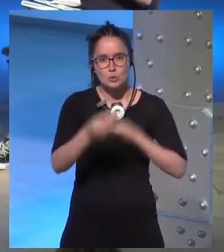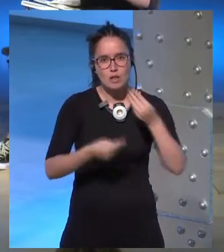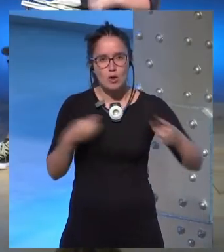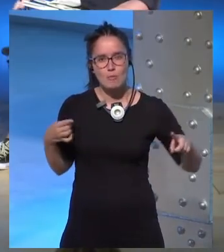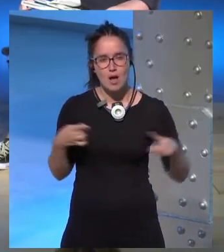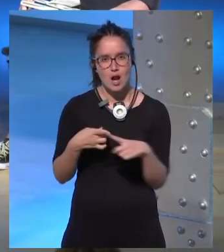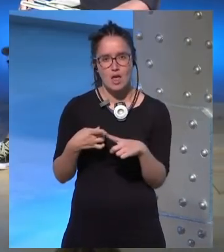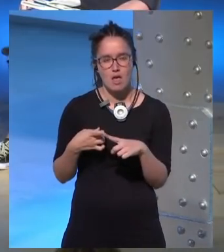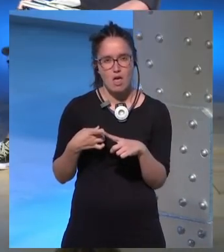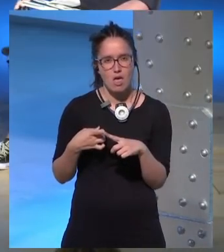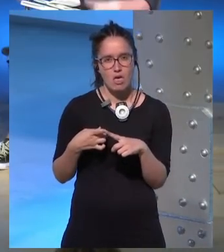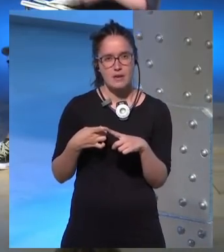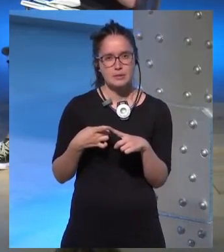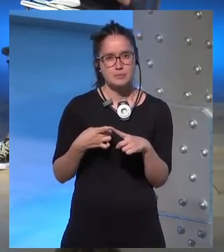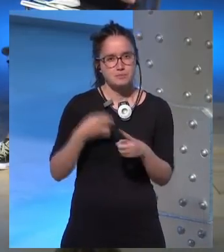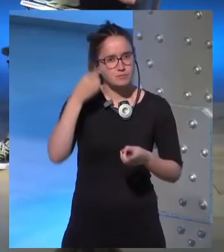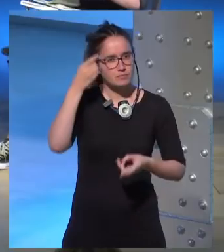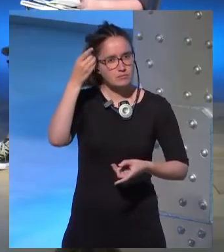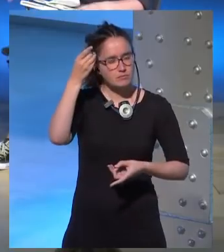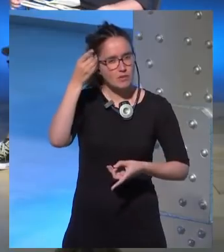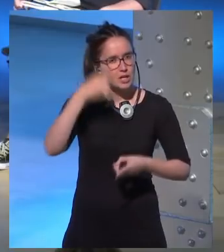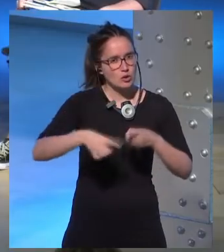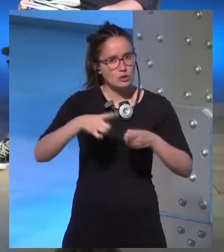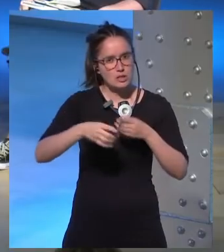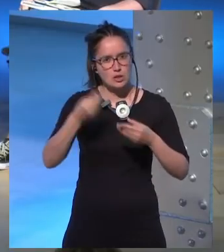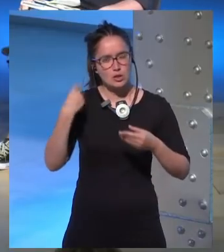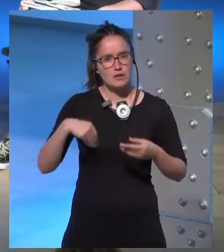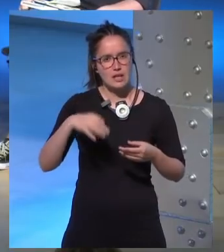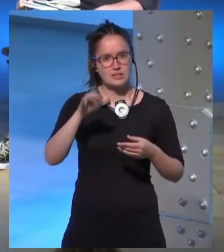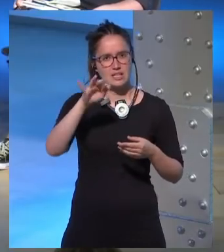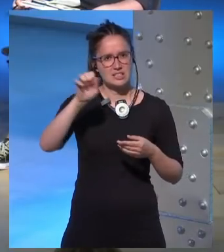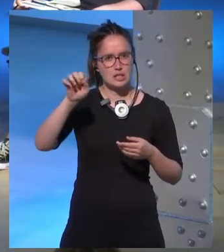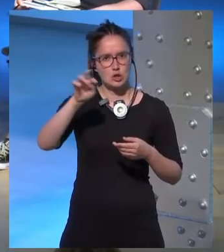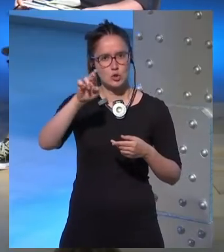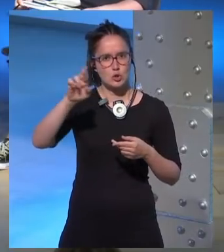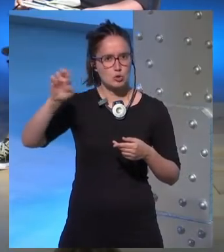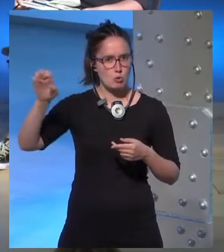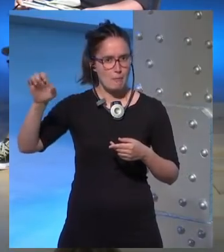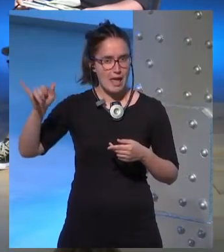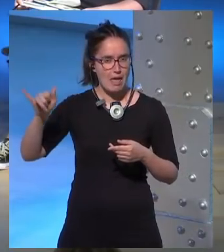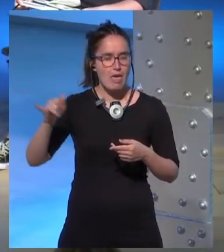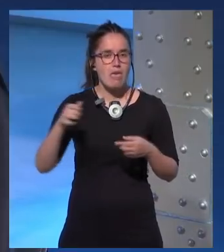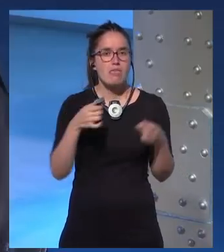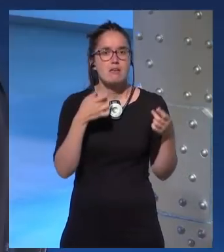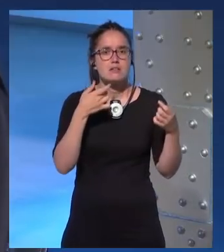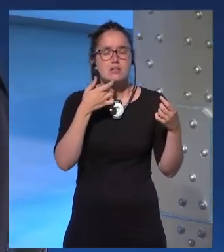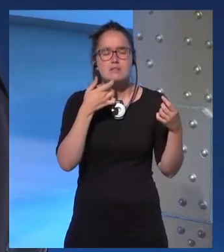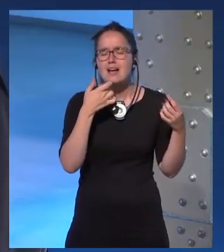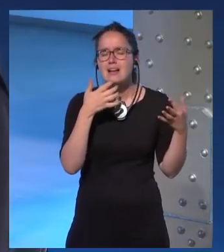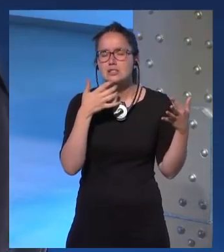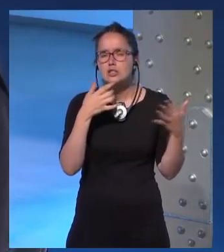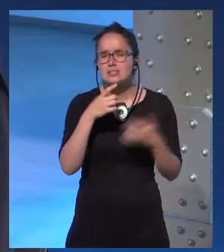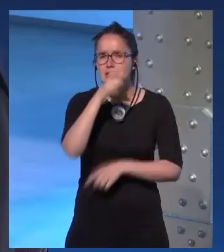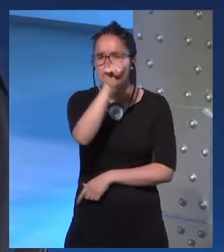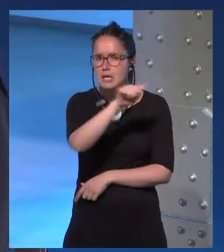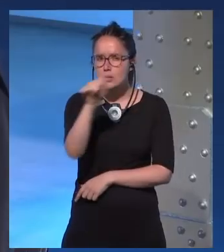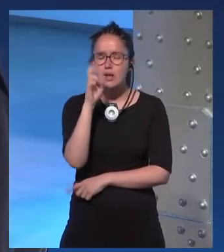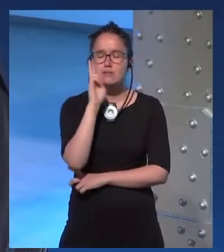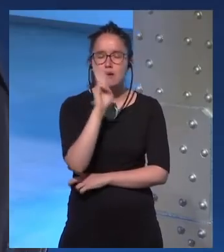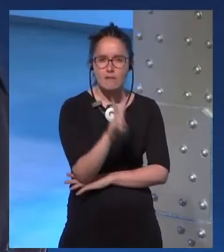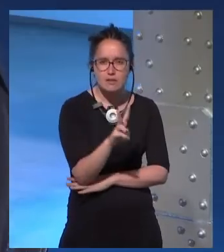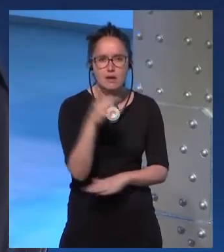child and that have helped you to recreate things with Starship Troopers, for